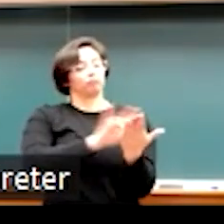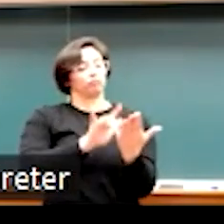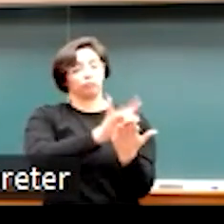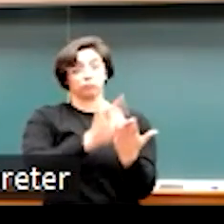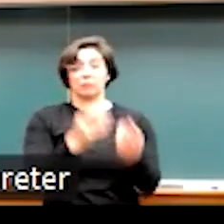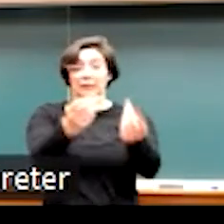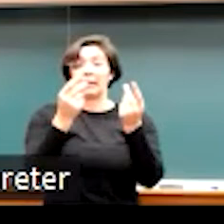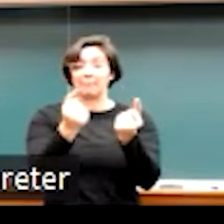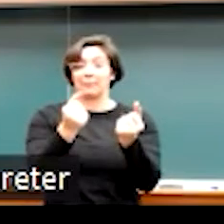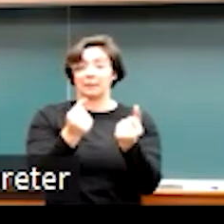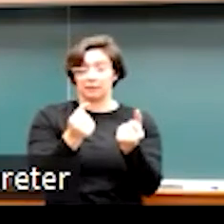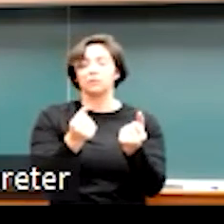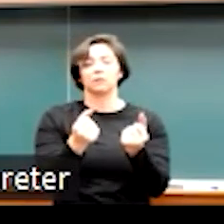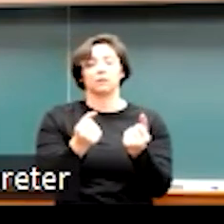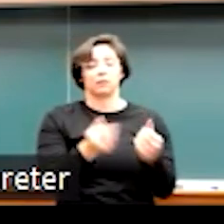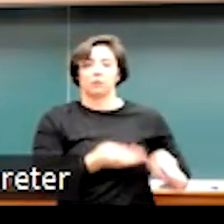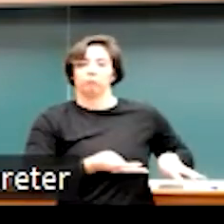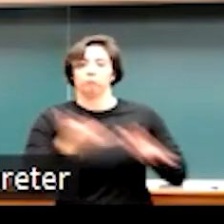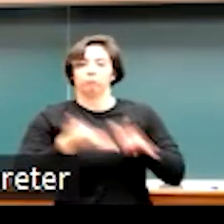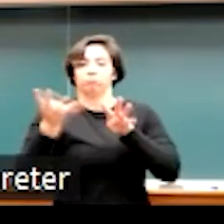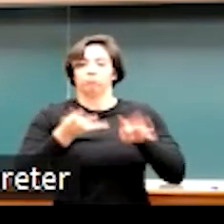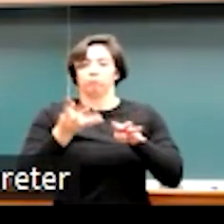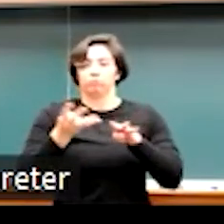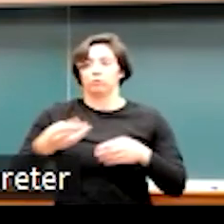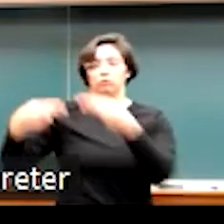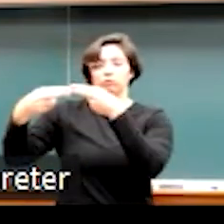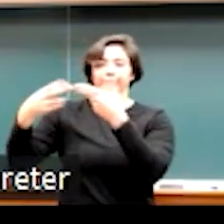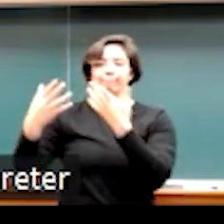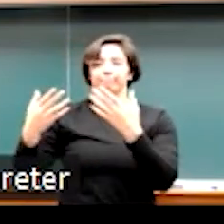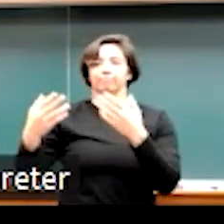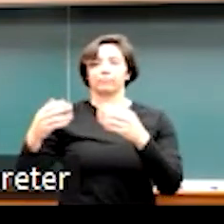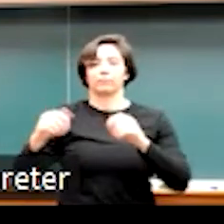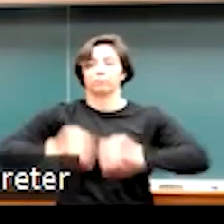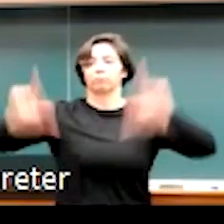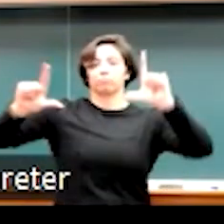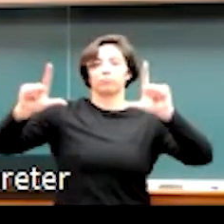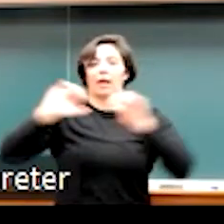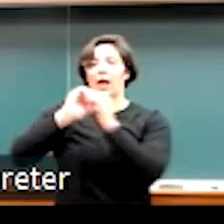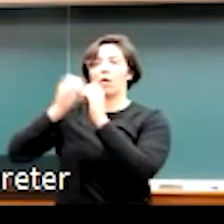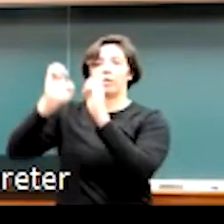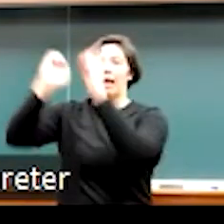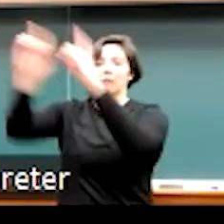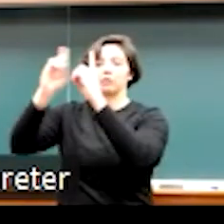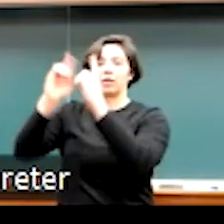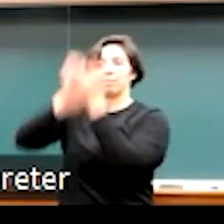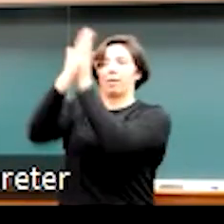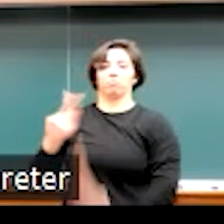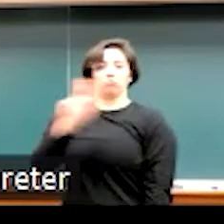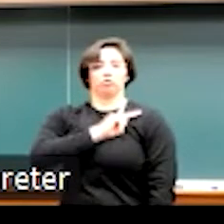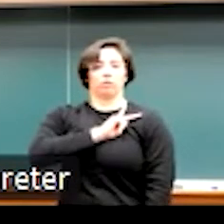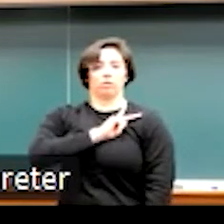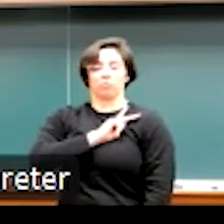are immediately and dynamically piped in to the presentation that they're about to get. So it's immediately personalized right on the